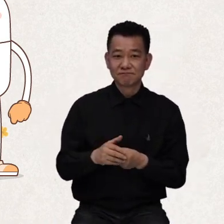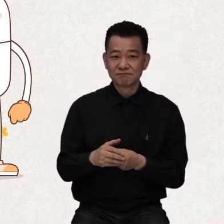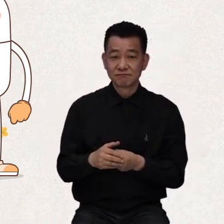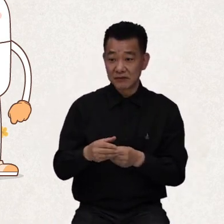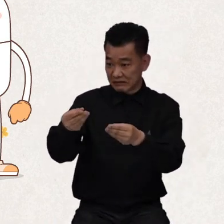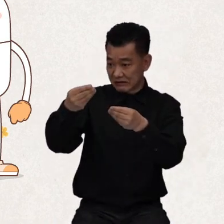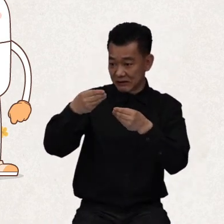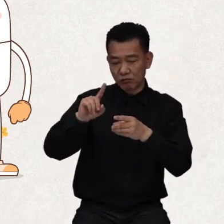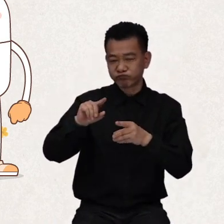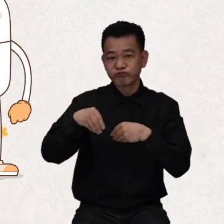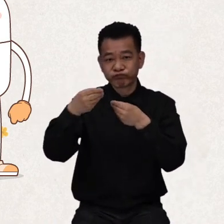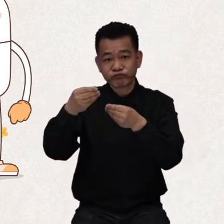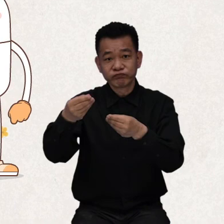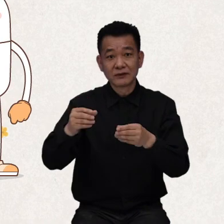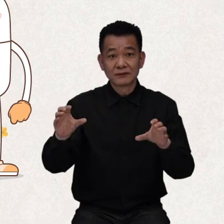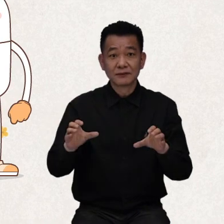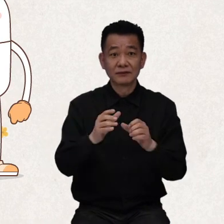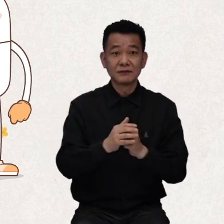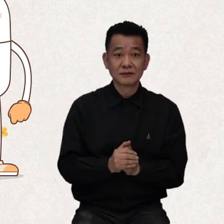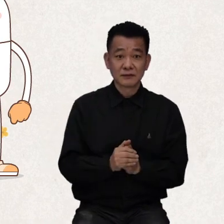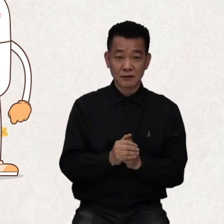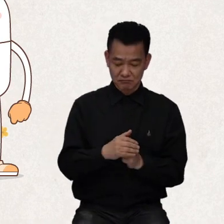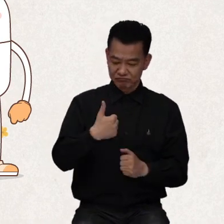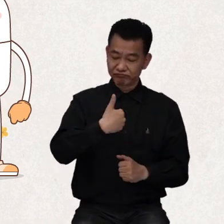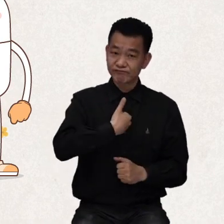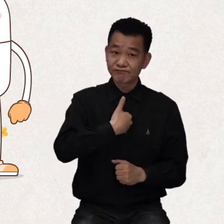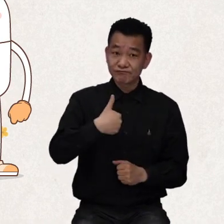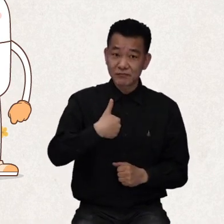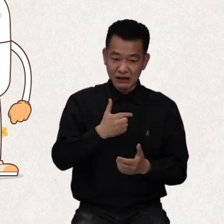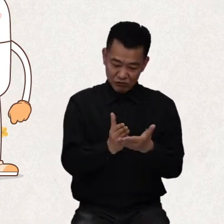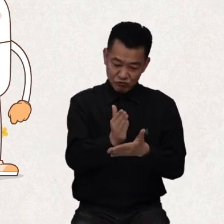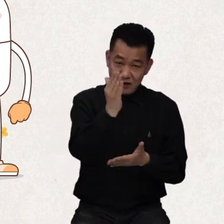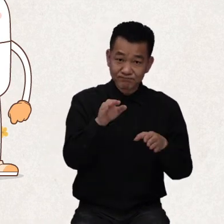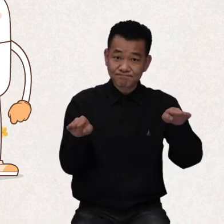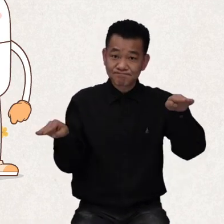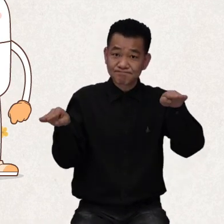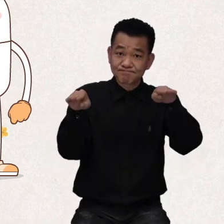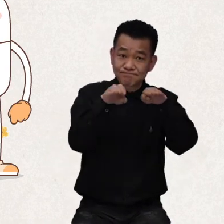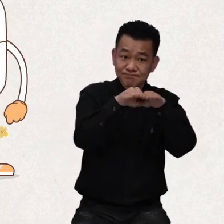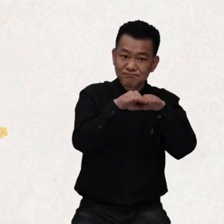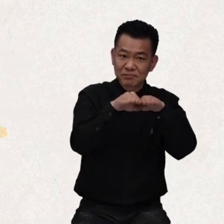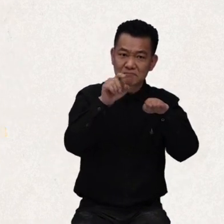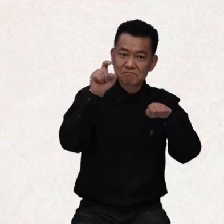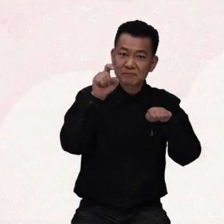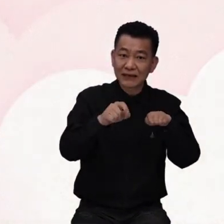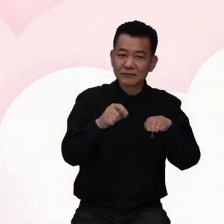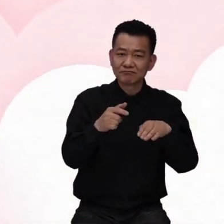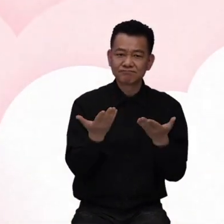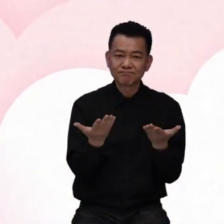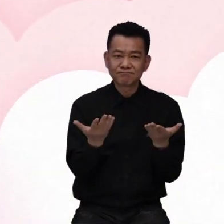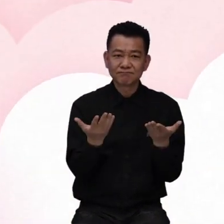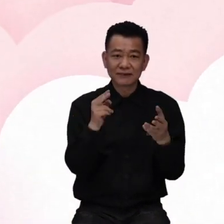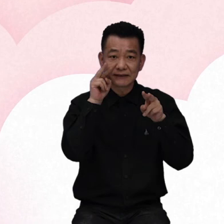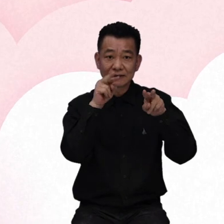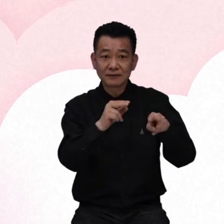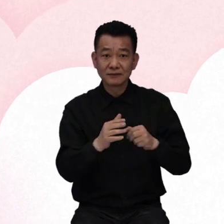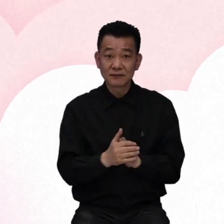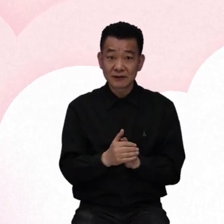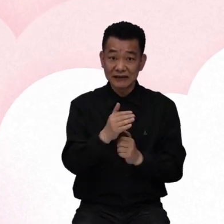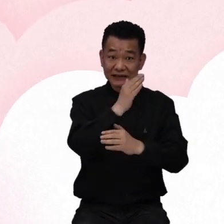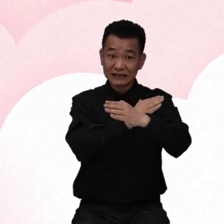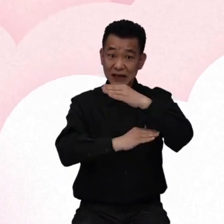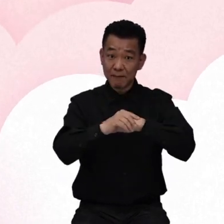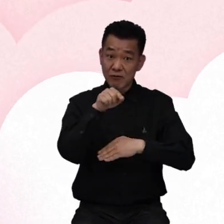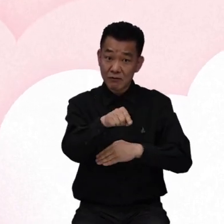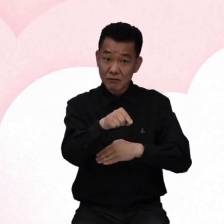the objects of charity, but also subjects whose rights must be guaranteed equally. Through the convention that